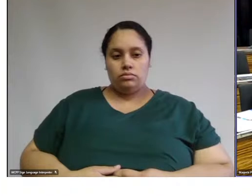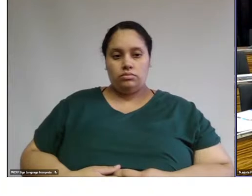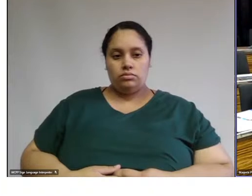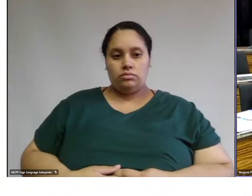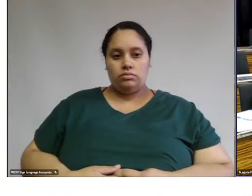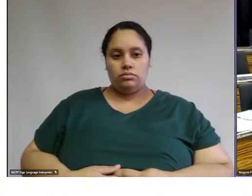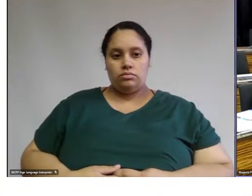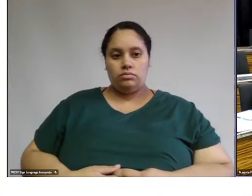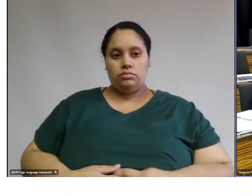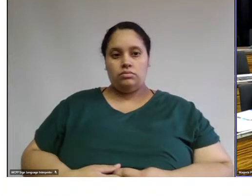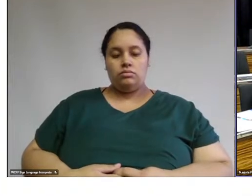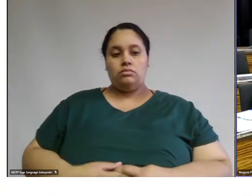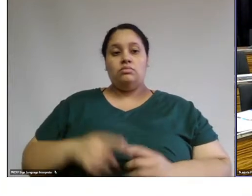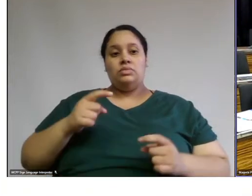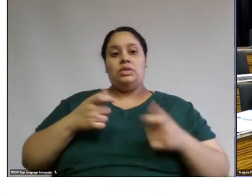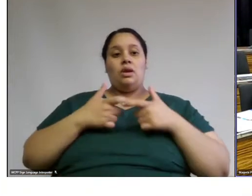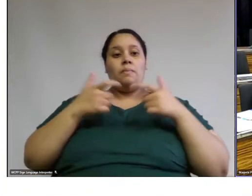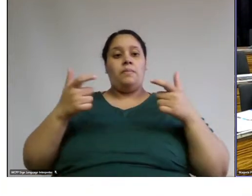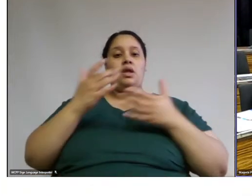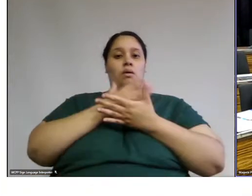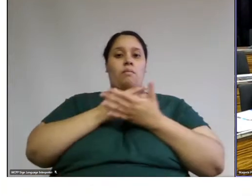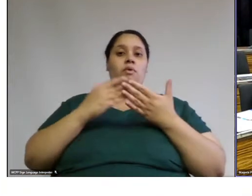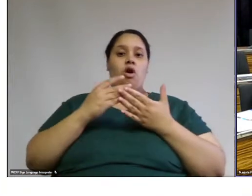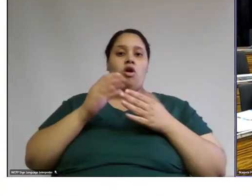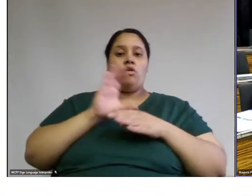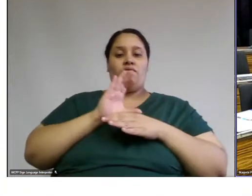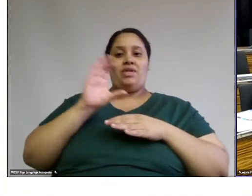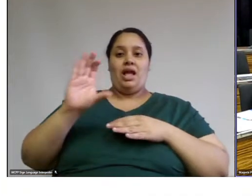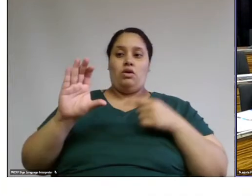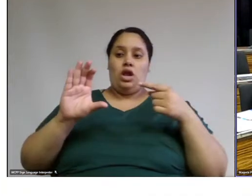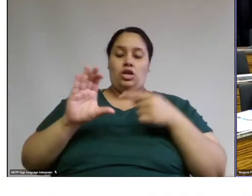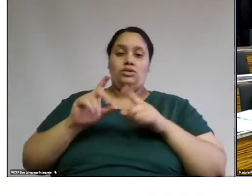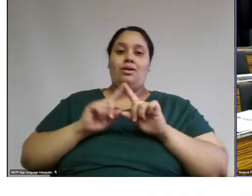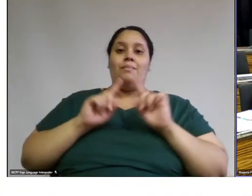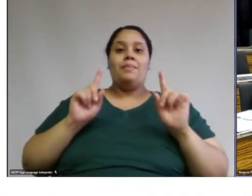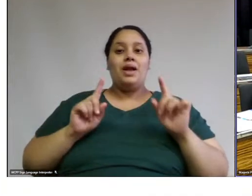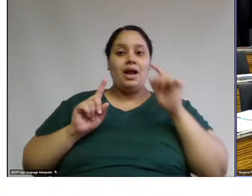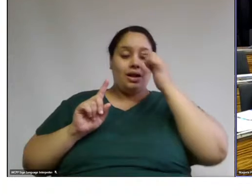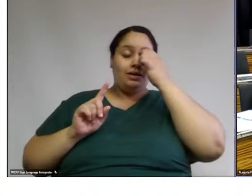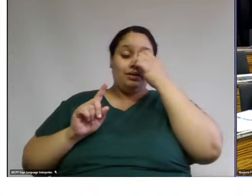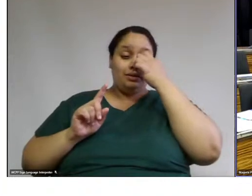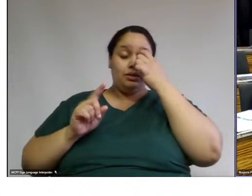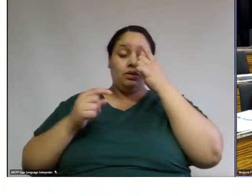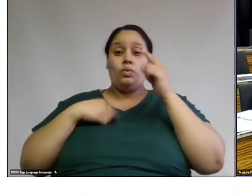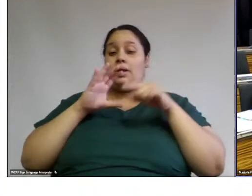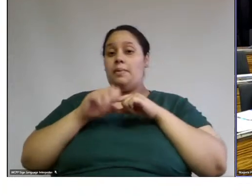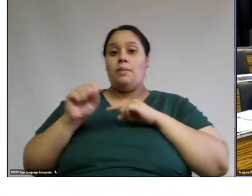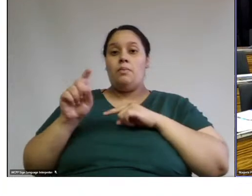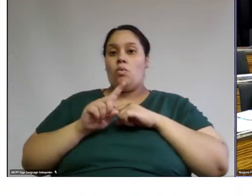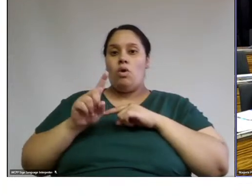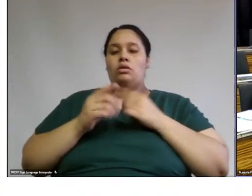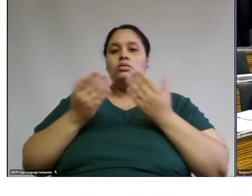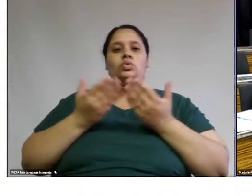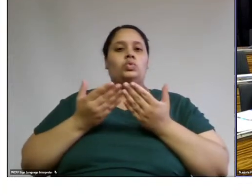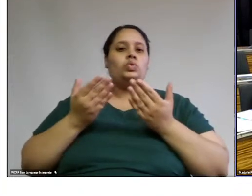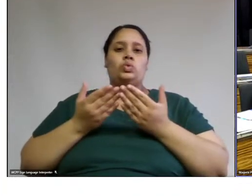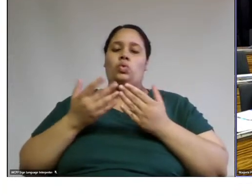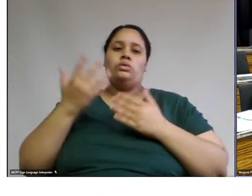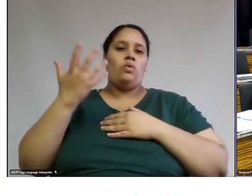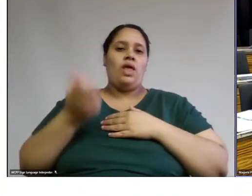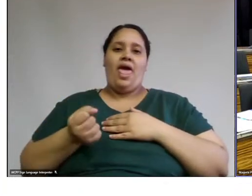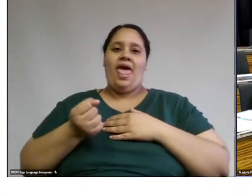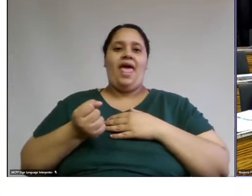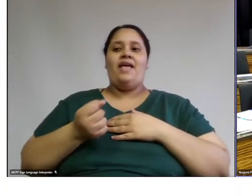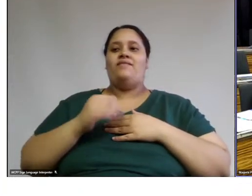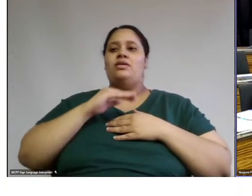That was quite a big part of that allocation. However, what we found is that schools didn't have the uptake